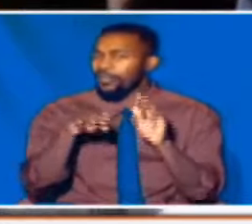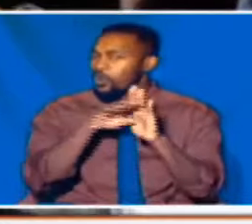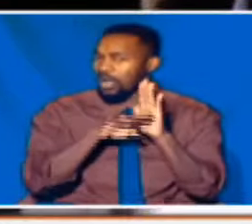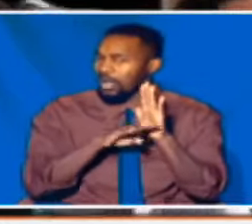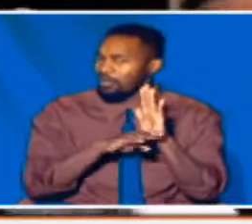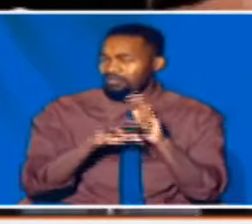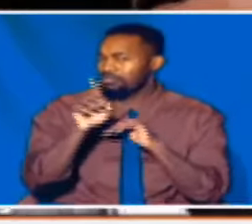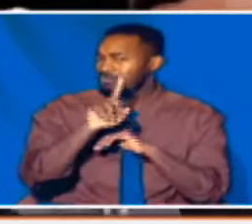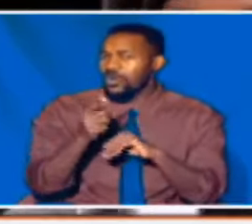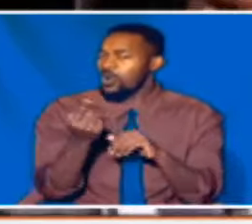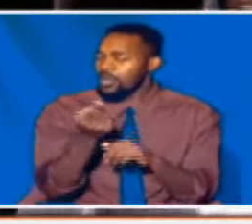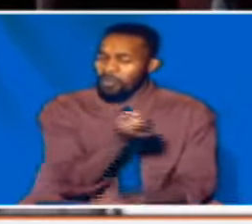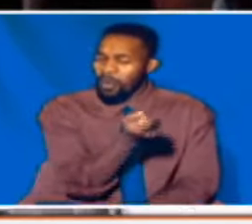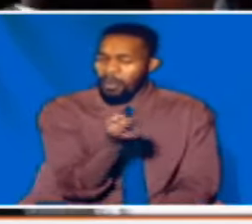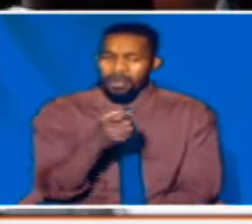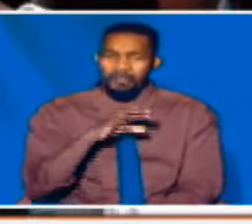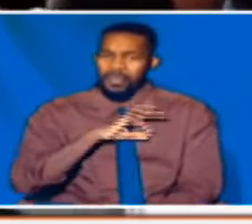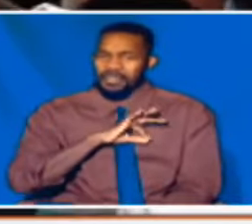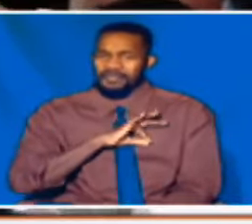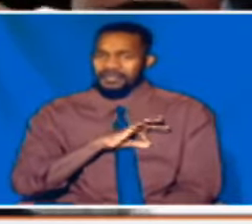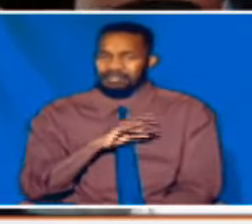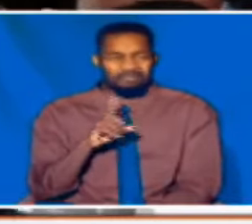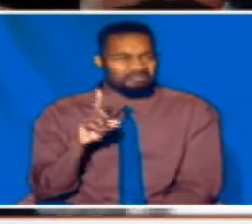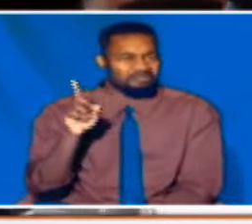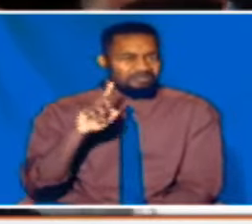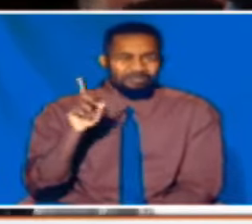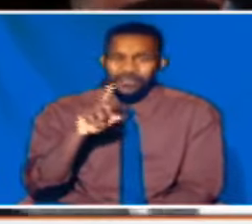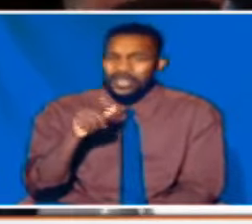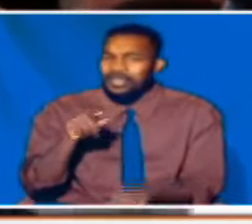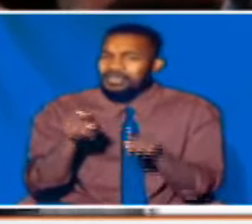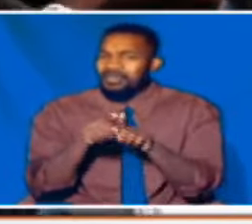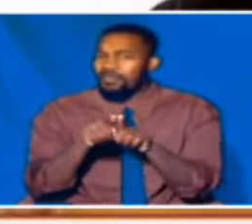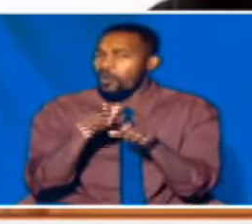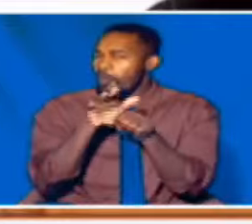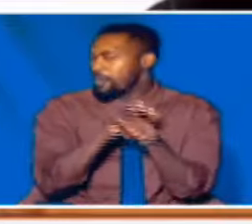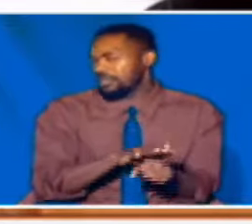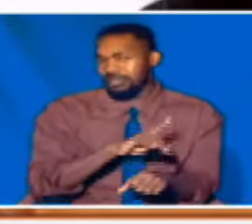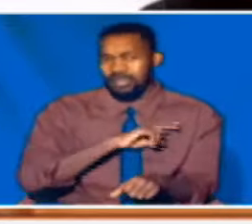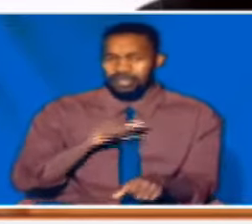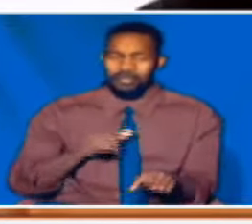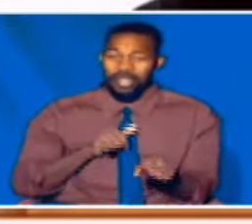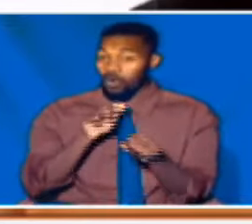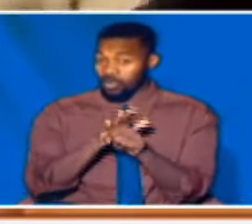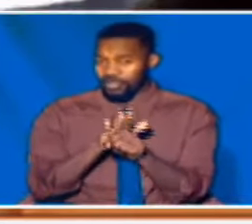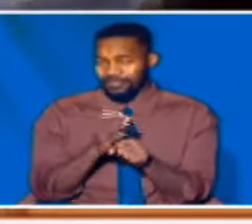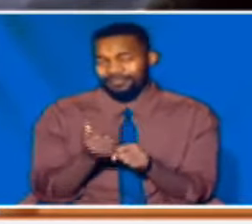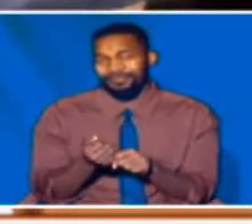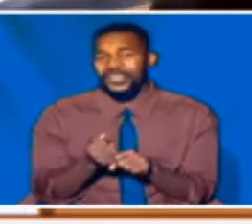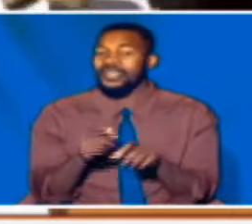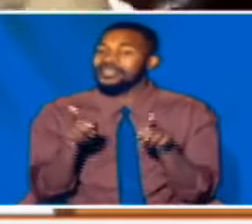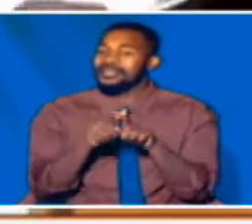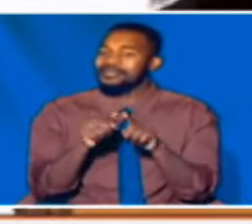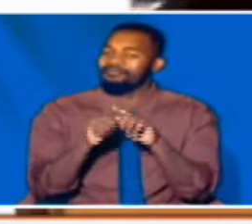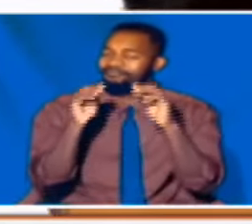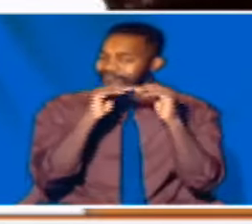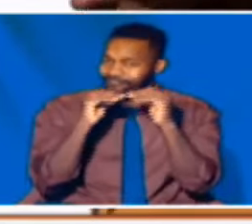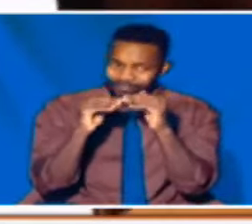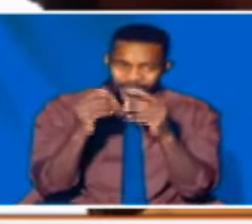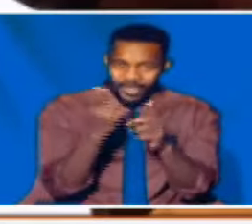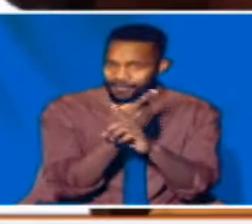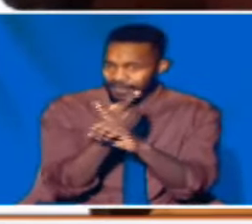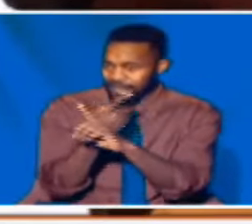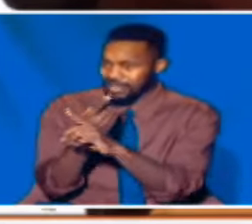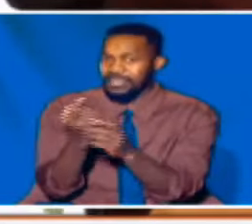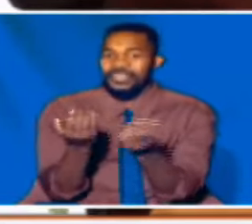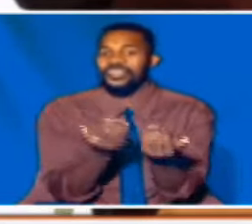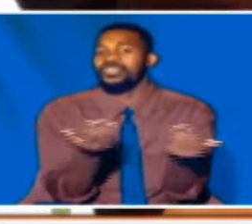allowances. Yes. And even the allowance of 17,000 is not enough for a teacher who have trained. We are just like any other child in any